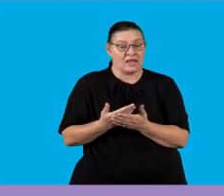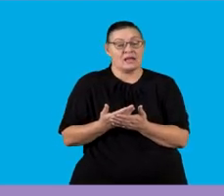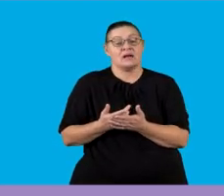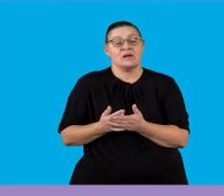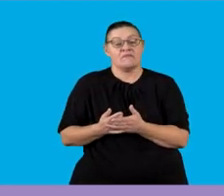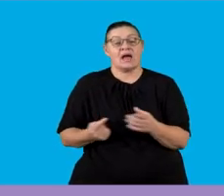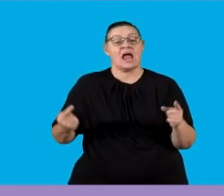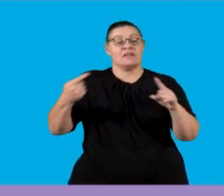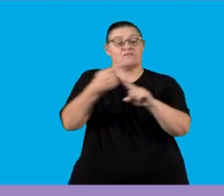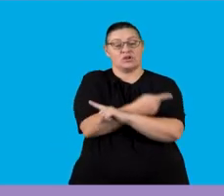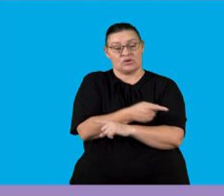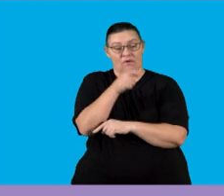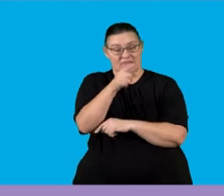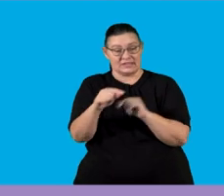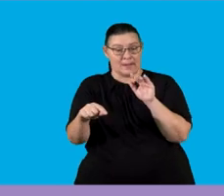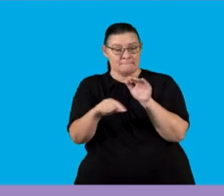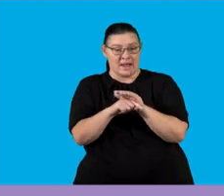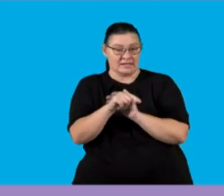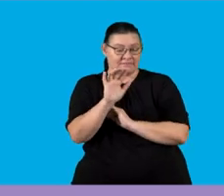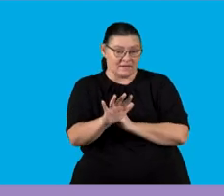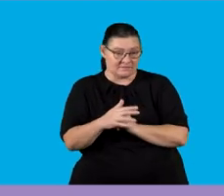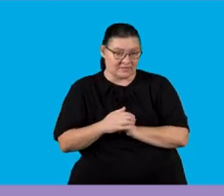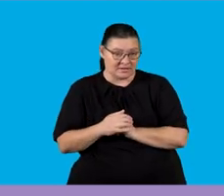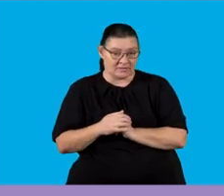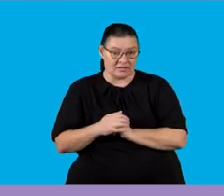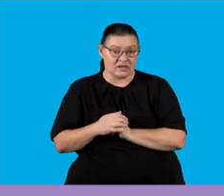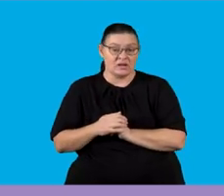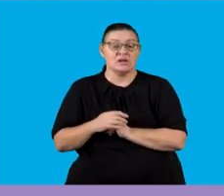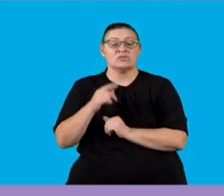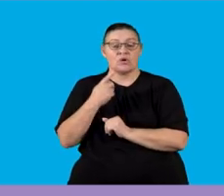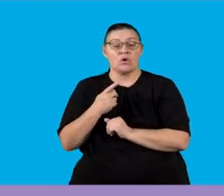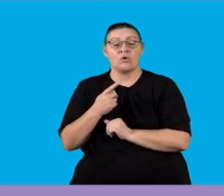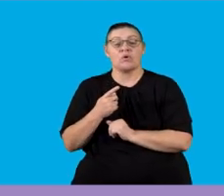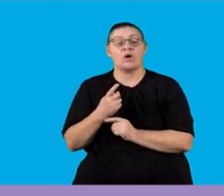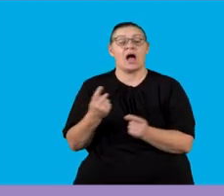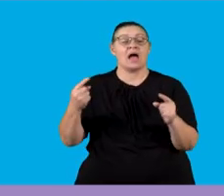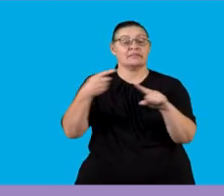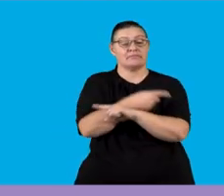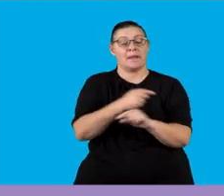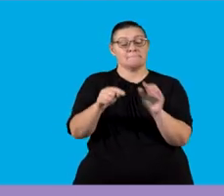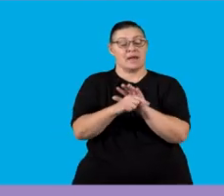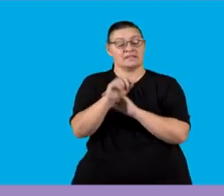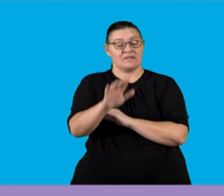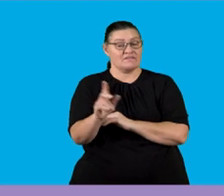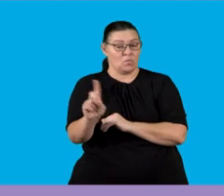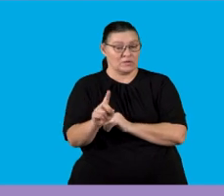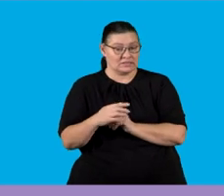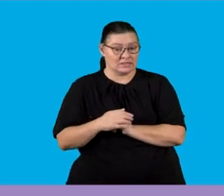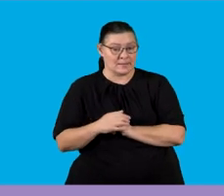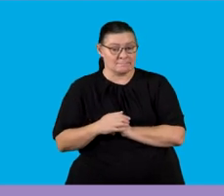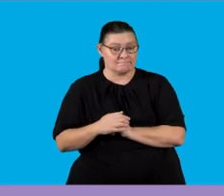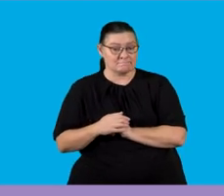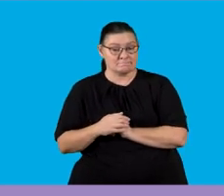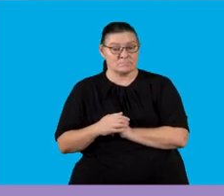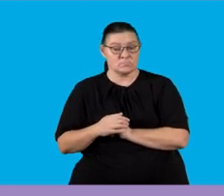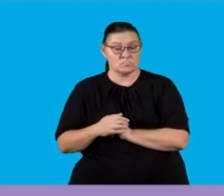of course, a positive 5. So what we are going to do here is to say that we are going to add 5